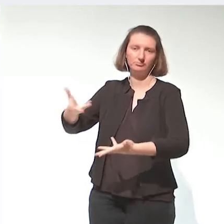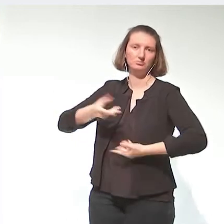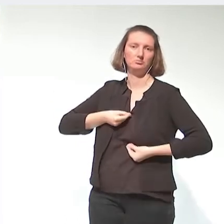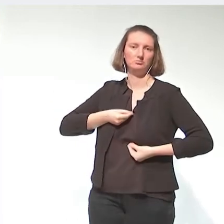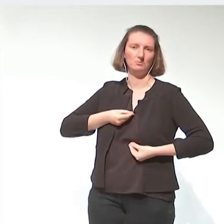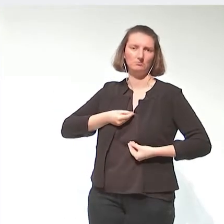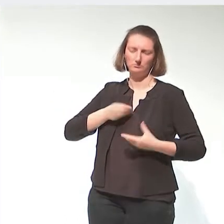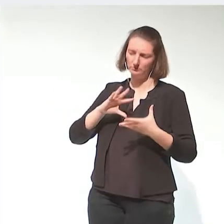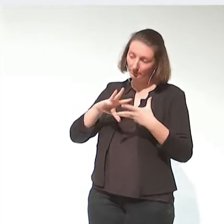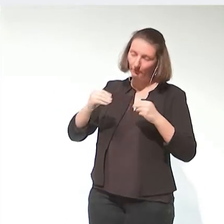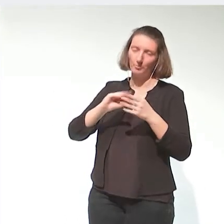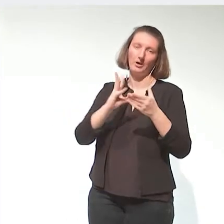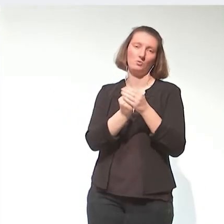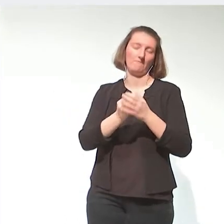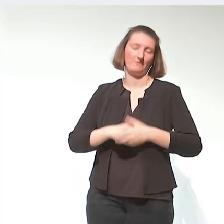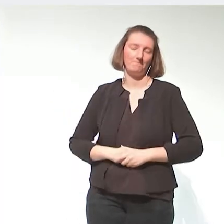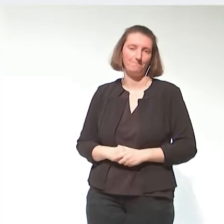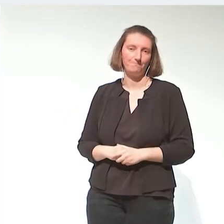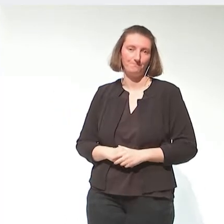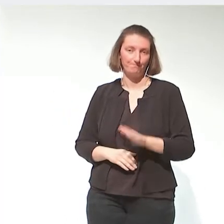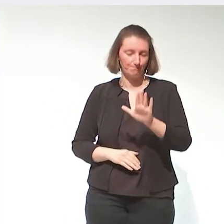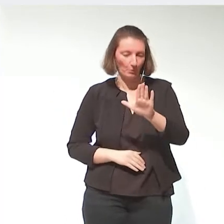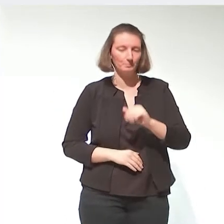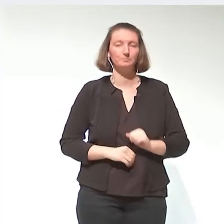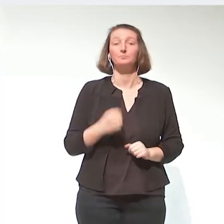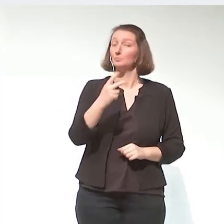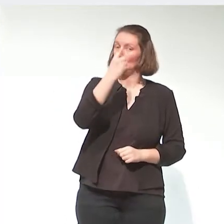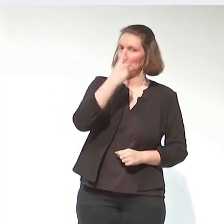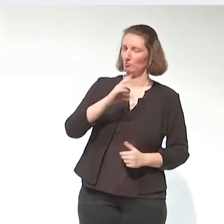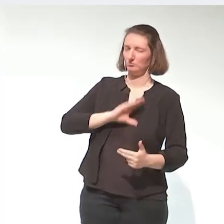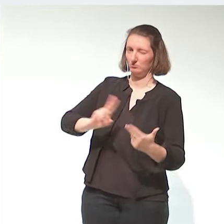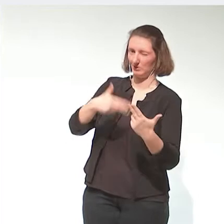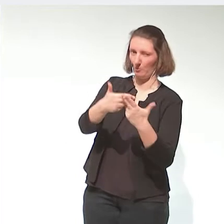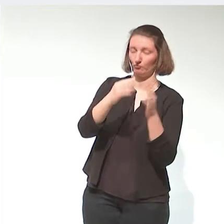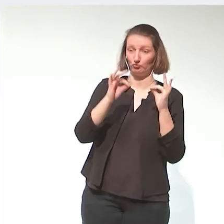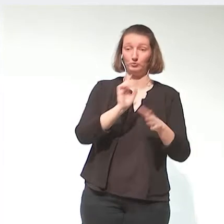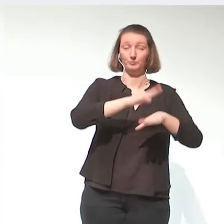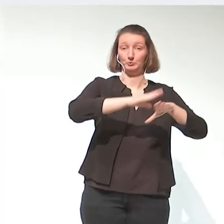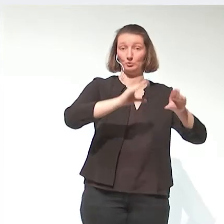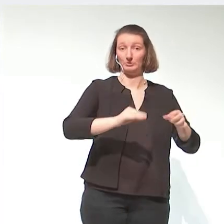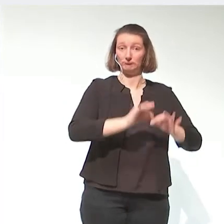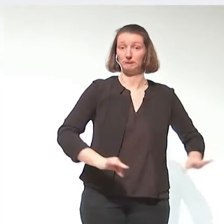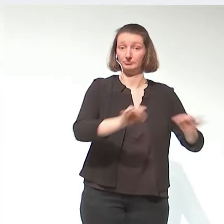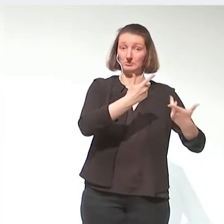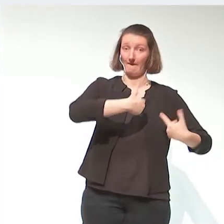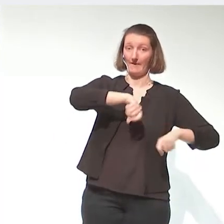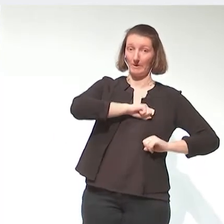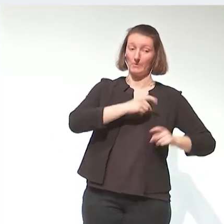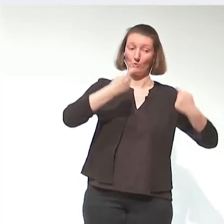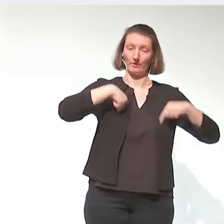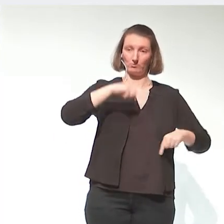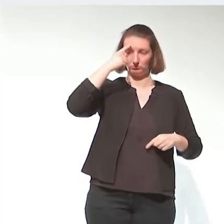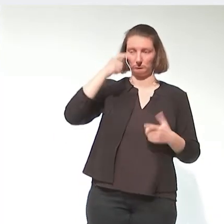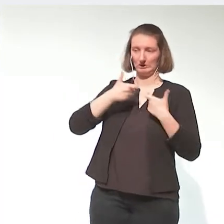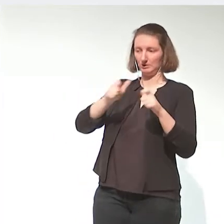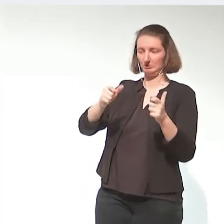by welcoming people in an inclusive fashion. Now, I turn to your question. In Spain, the Spanish government sees accessibility as